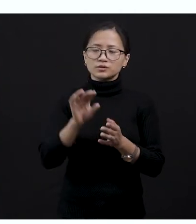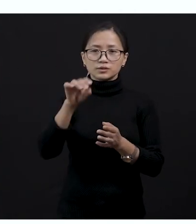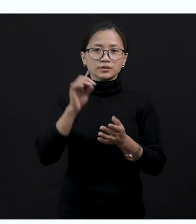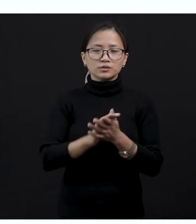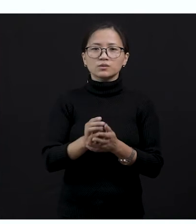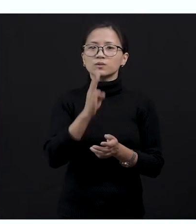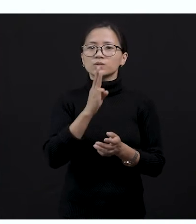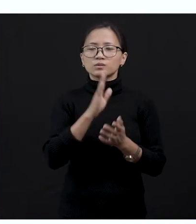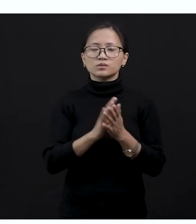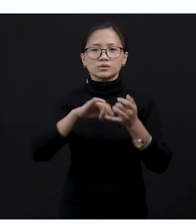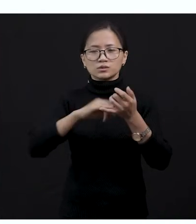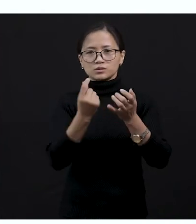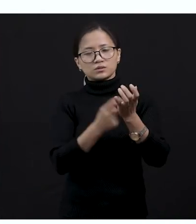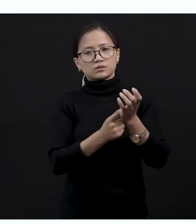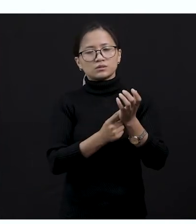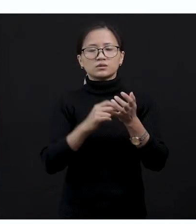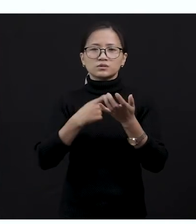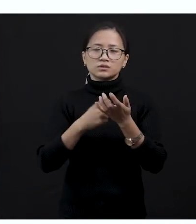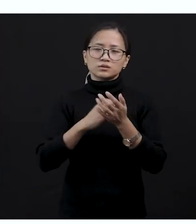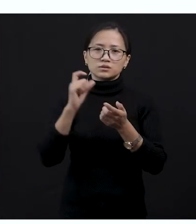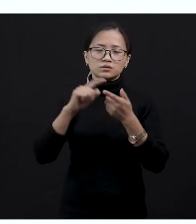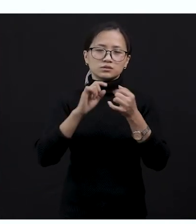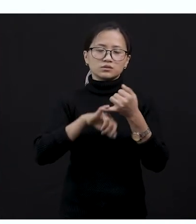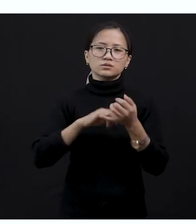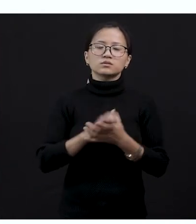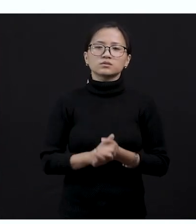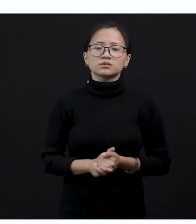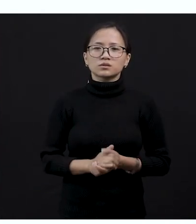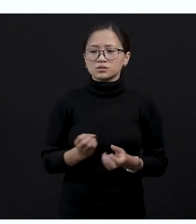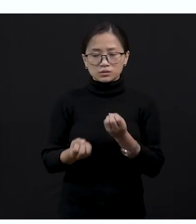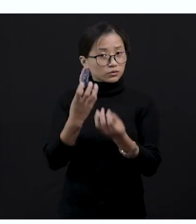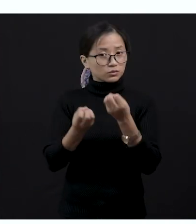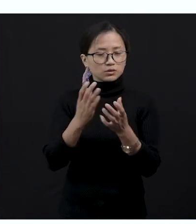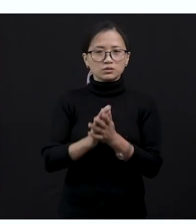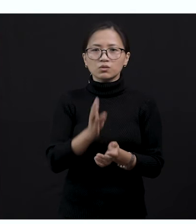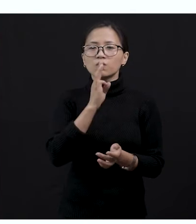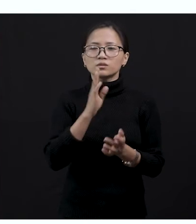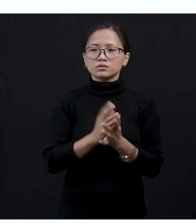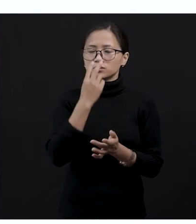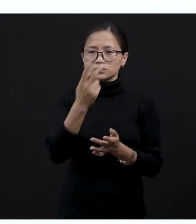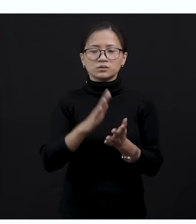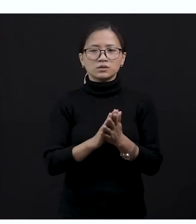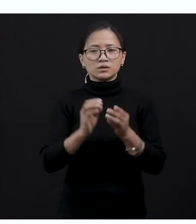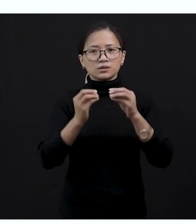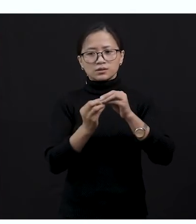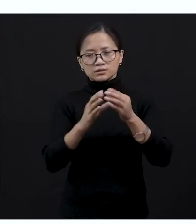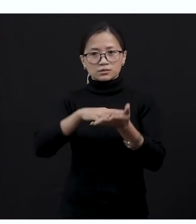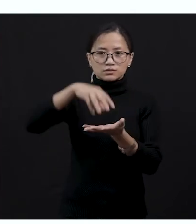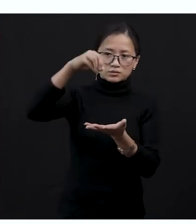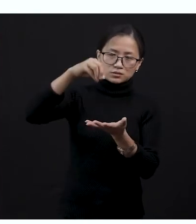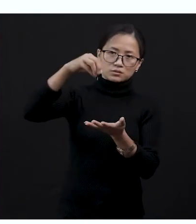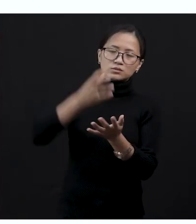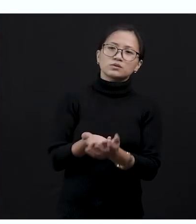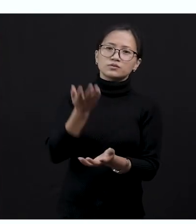the water sources, okay? So whenever we are boiling the water, we see that the steam of the